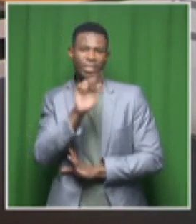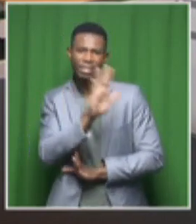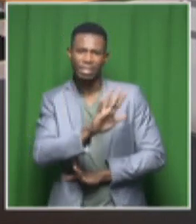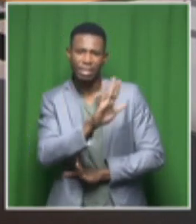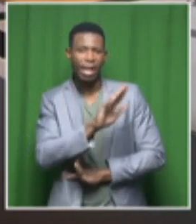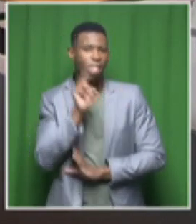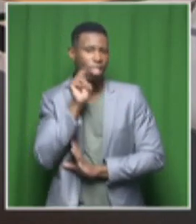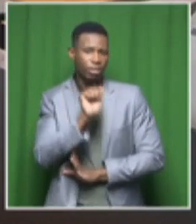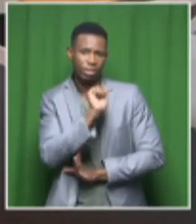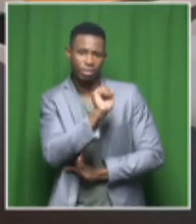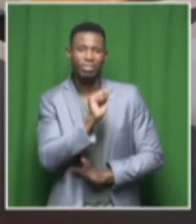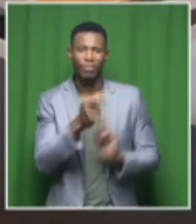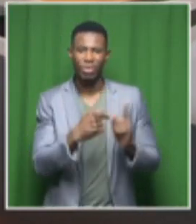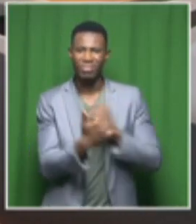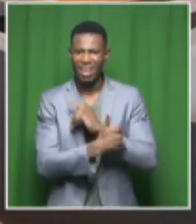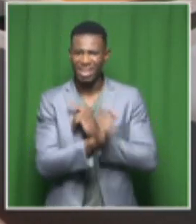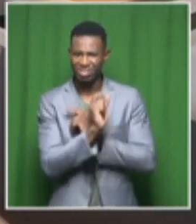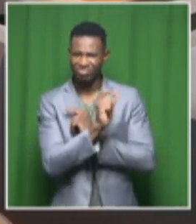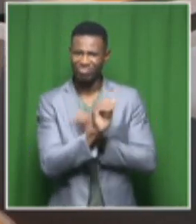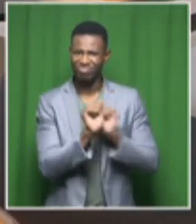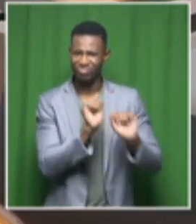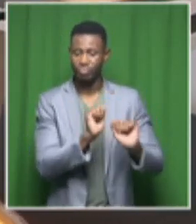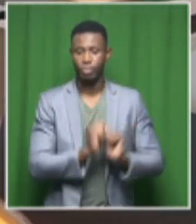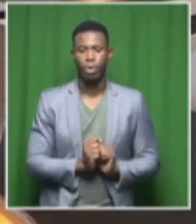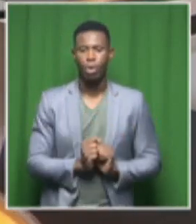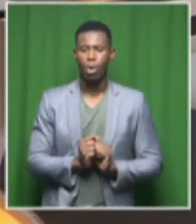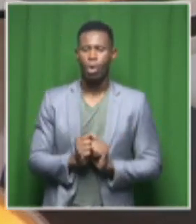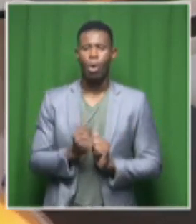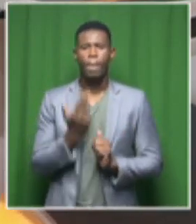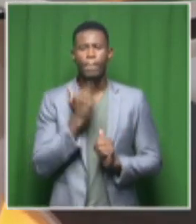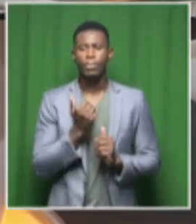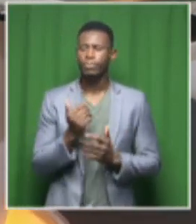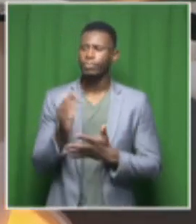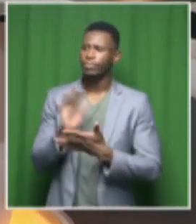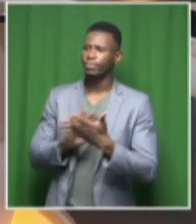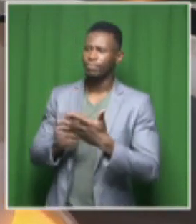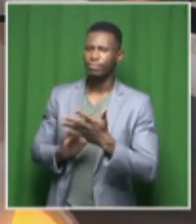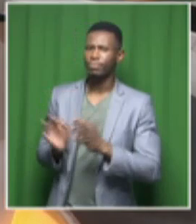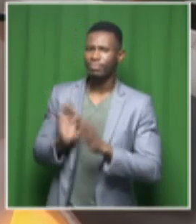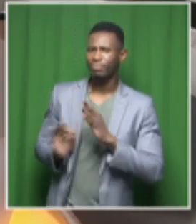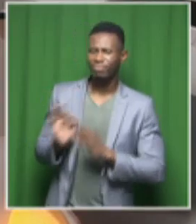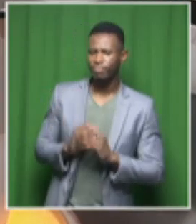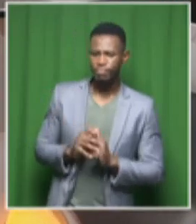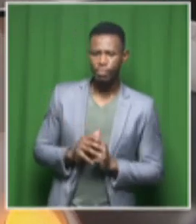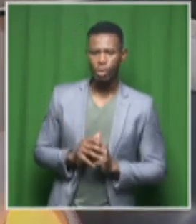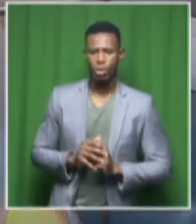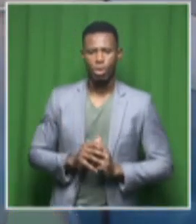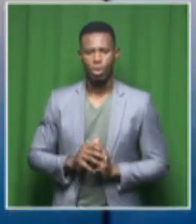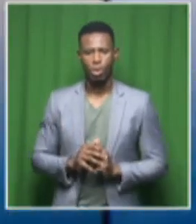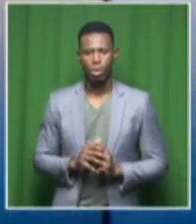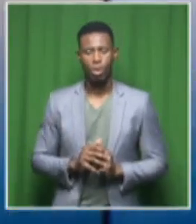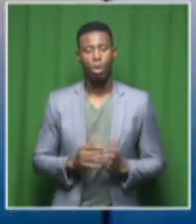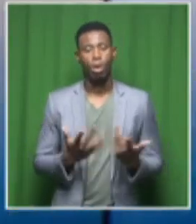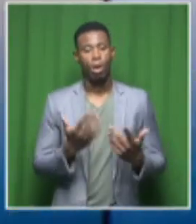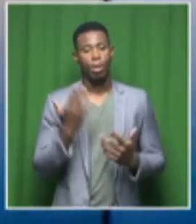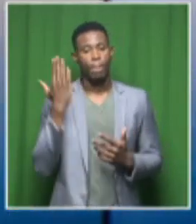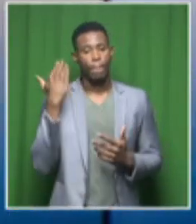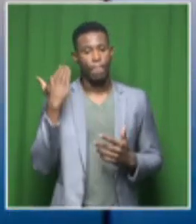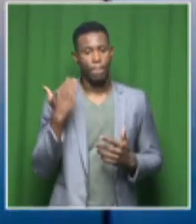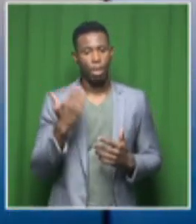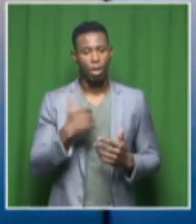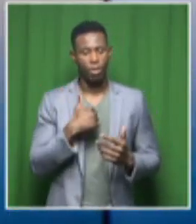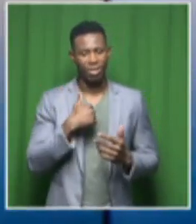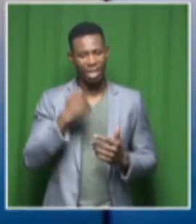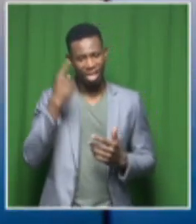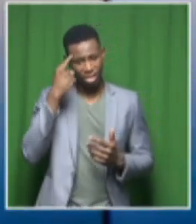this exhibition tell? I mean, there is a story behind it, I'm sure. Now, back then, this is the thing. I think